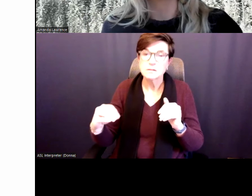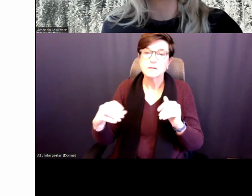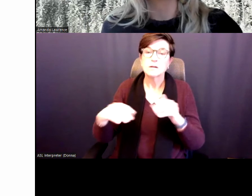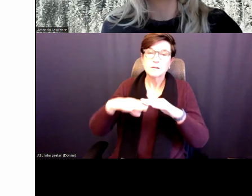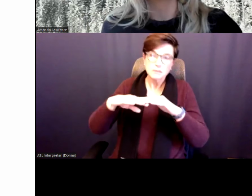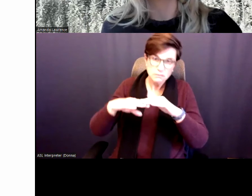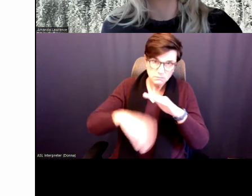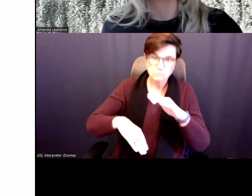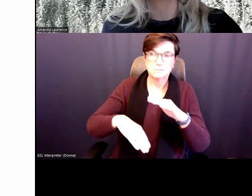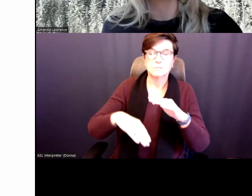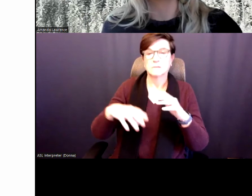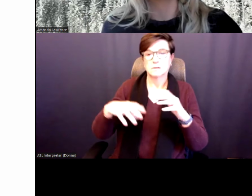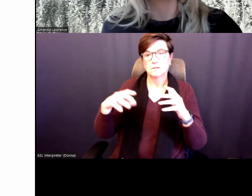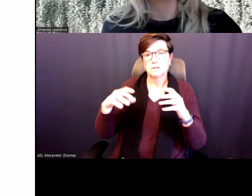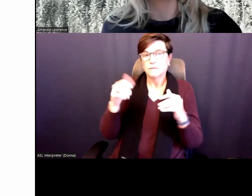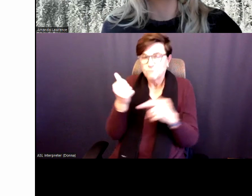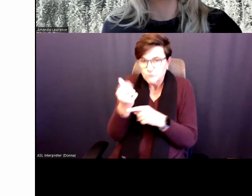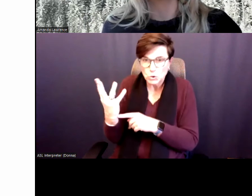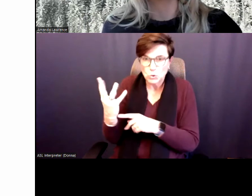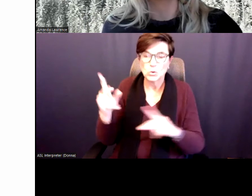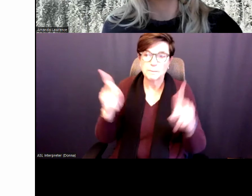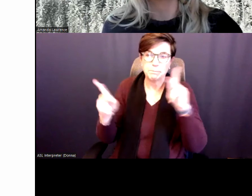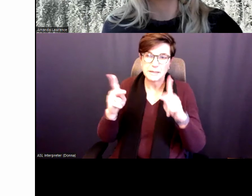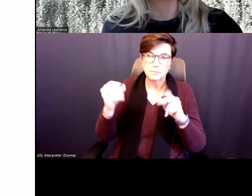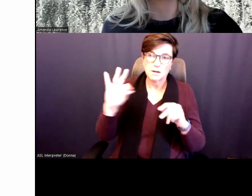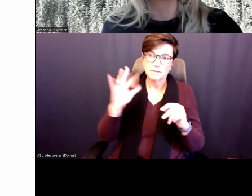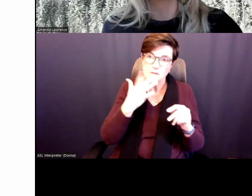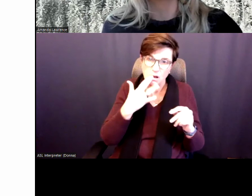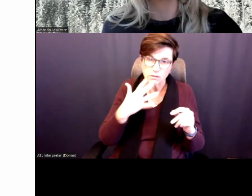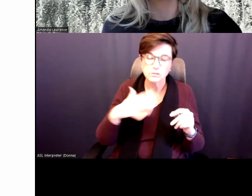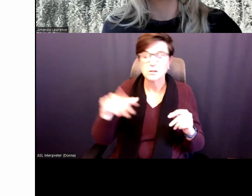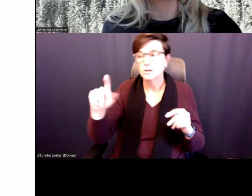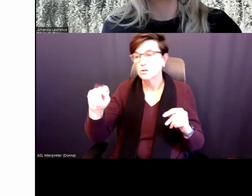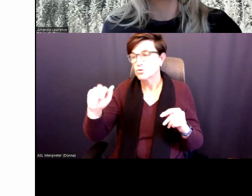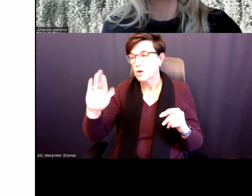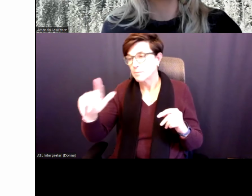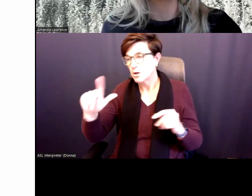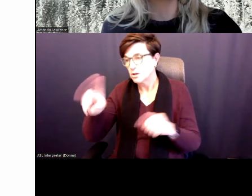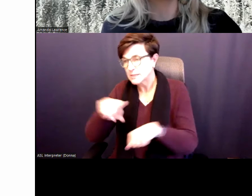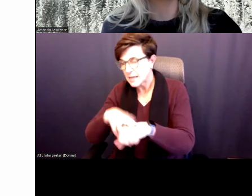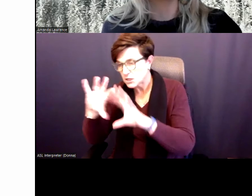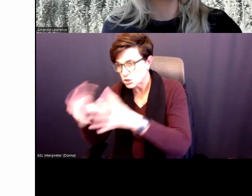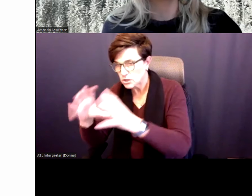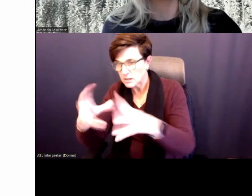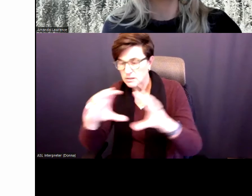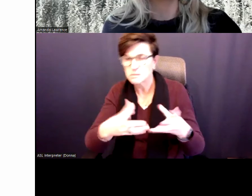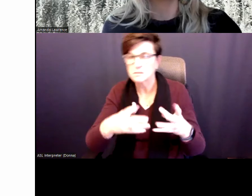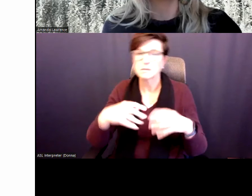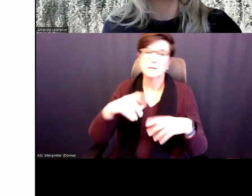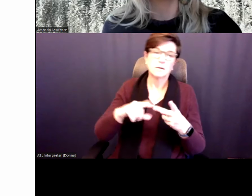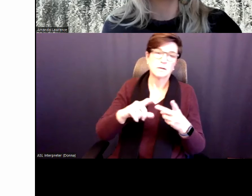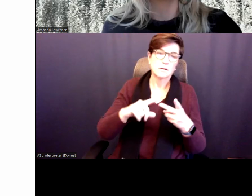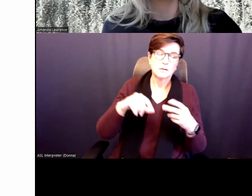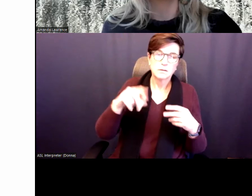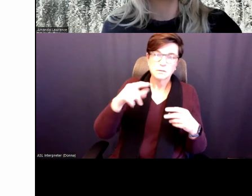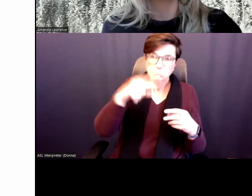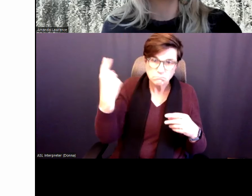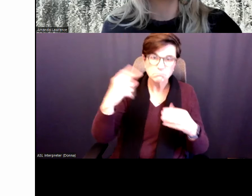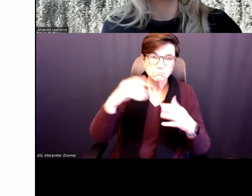population. Yet that is where the greatest requirement for these financial resources is falling.